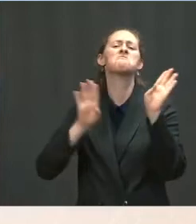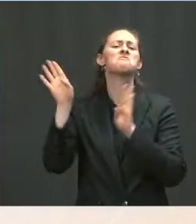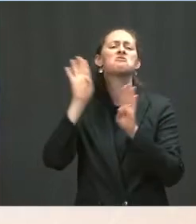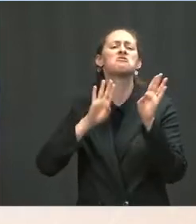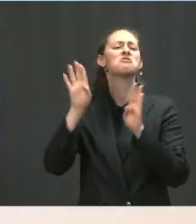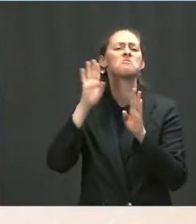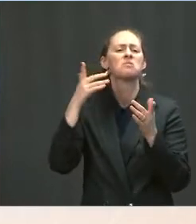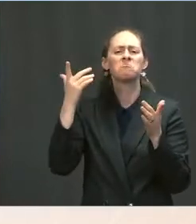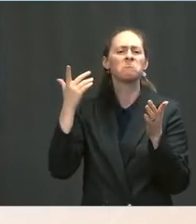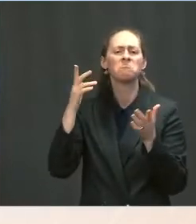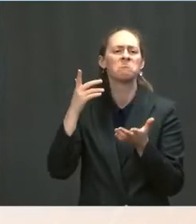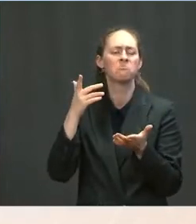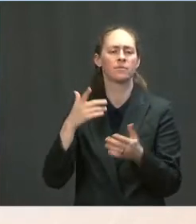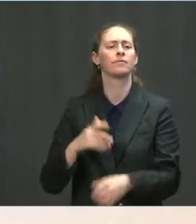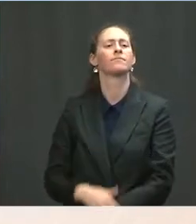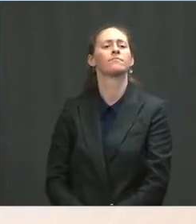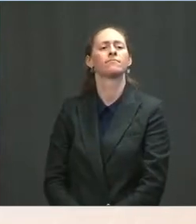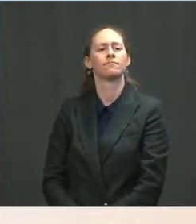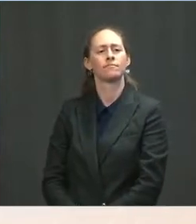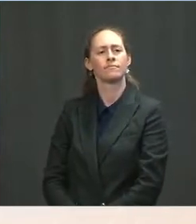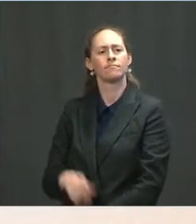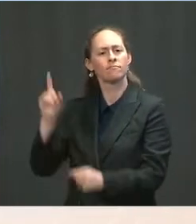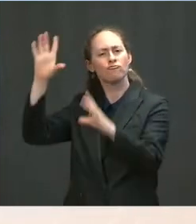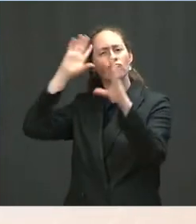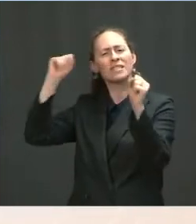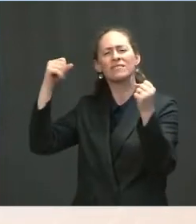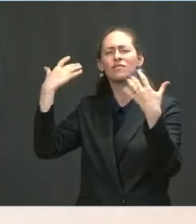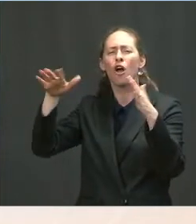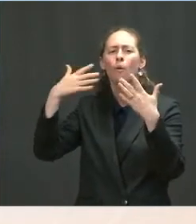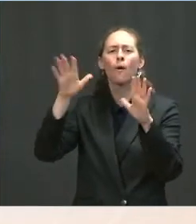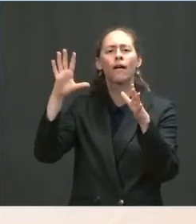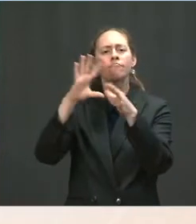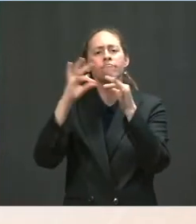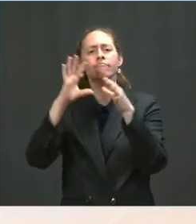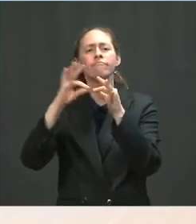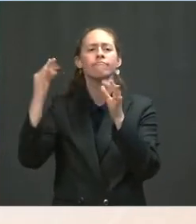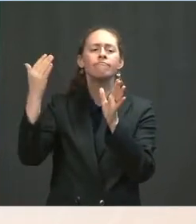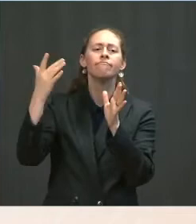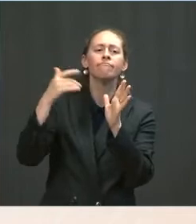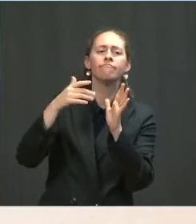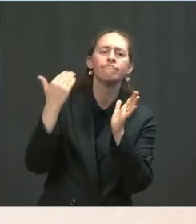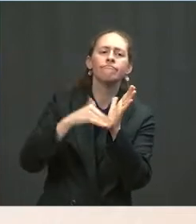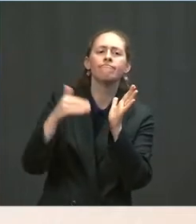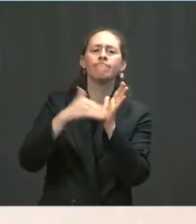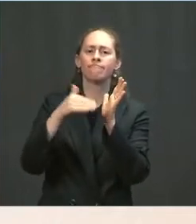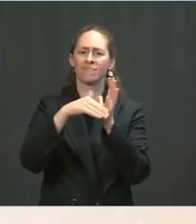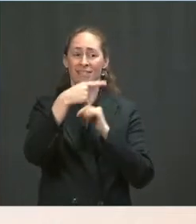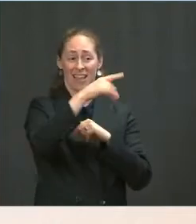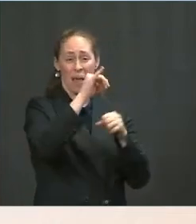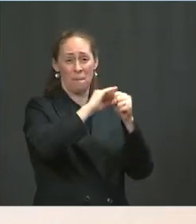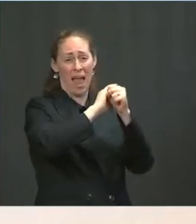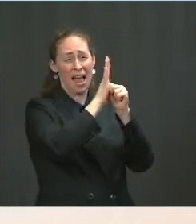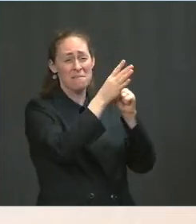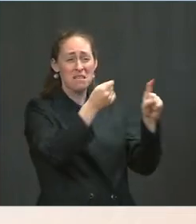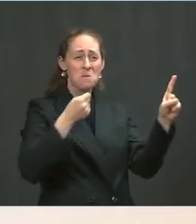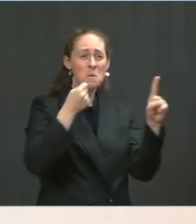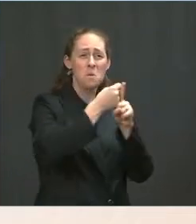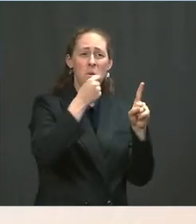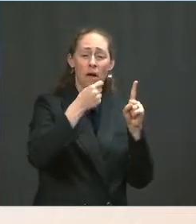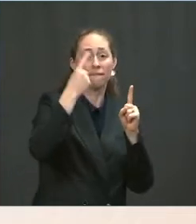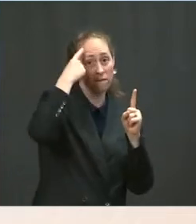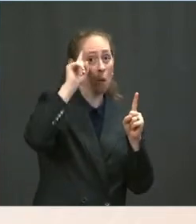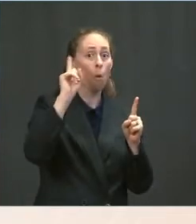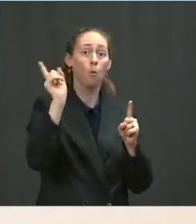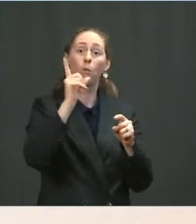has repeated over and over that this is a pandemic of the unvaccinated, but this PowerPoint seems to raise questions about